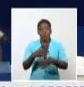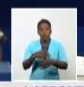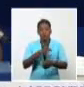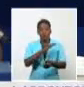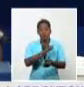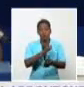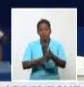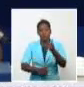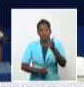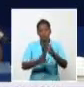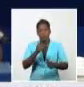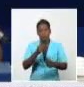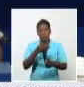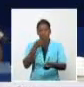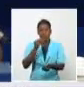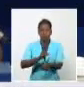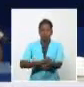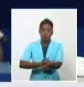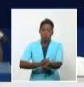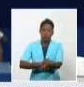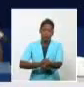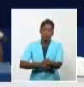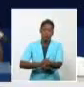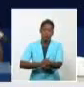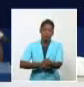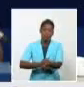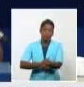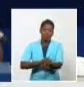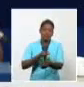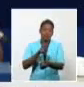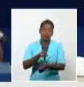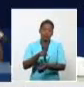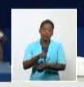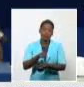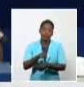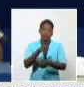from the province of Havana, specifically from Old Havana,